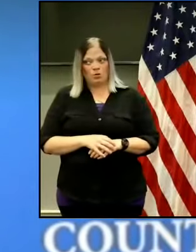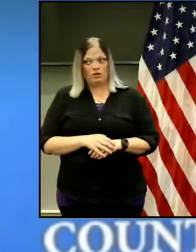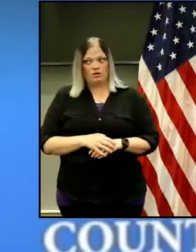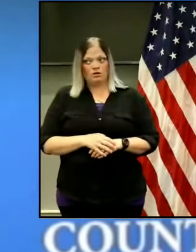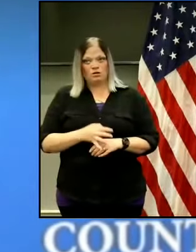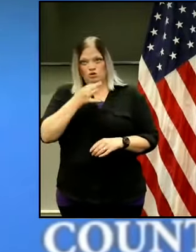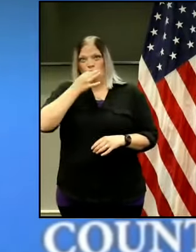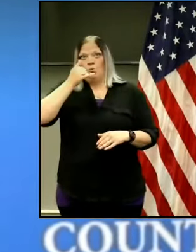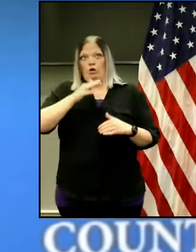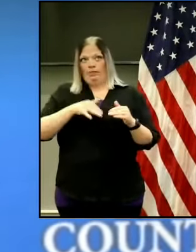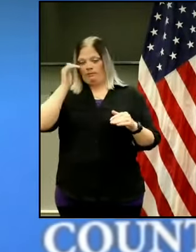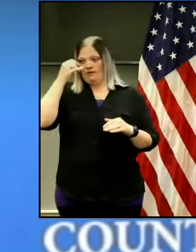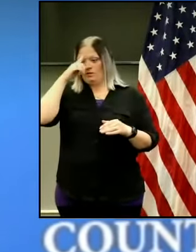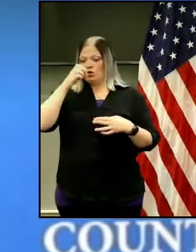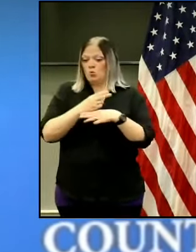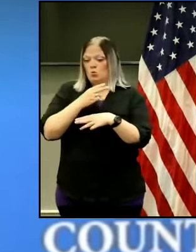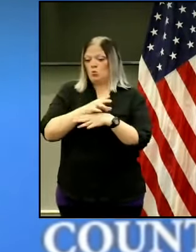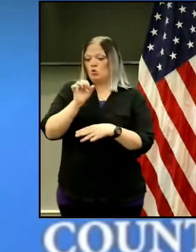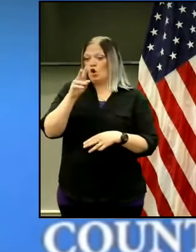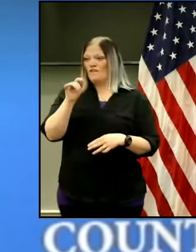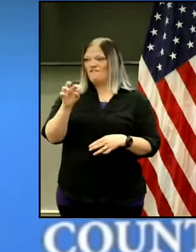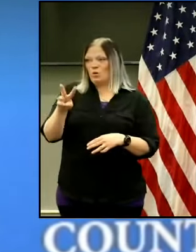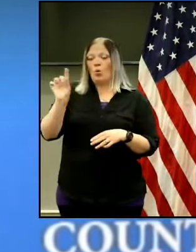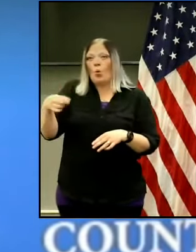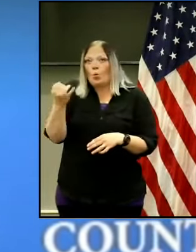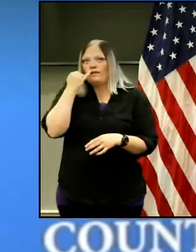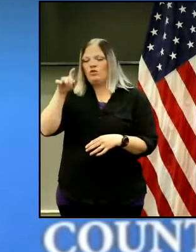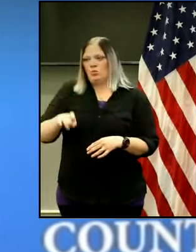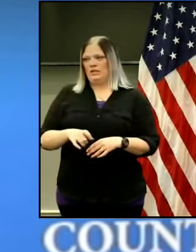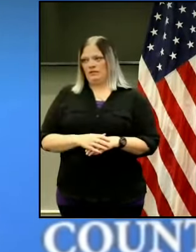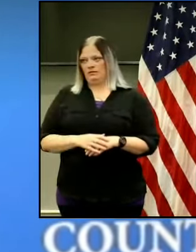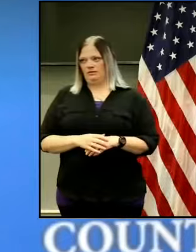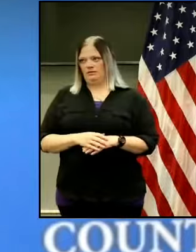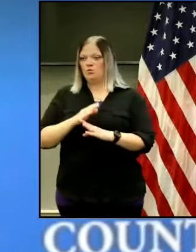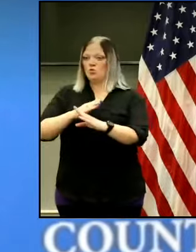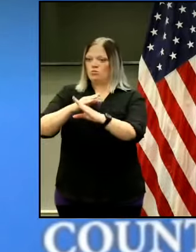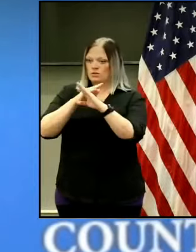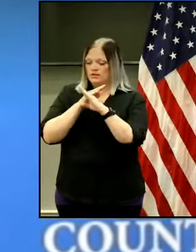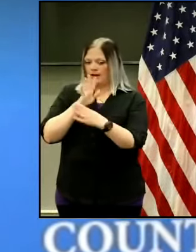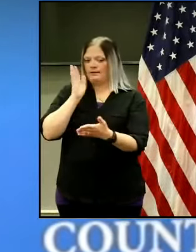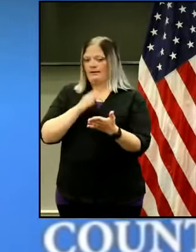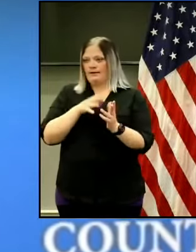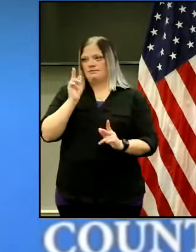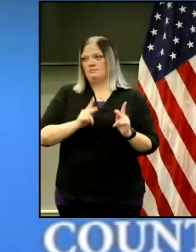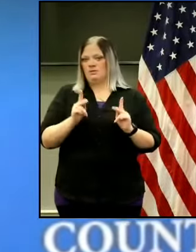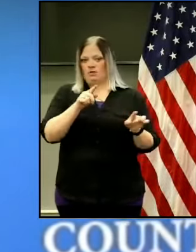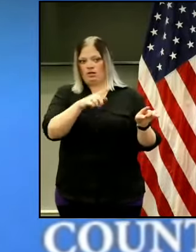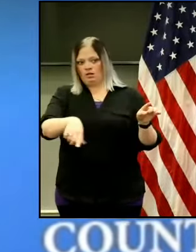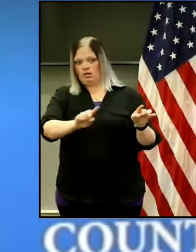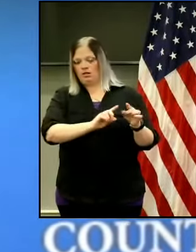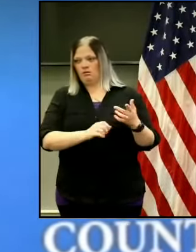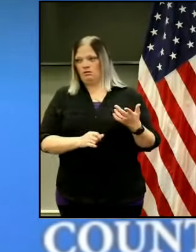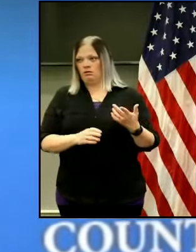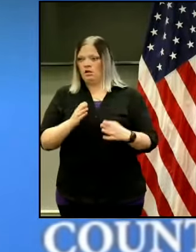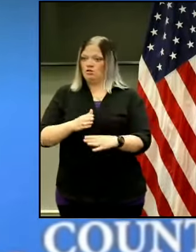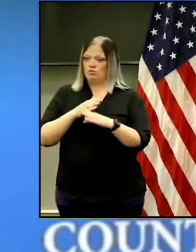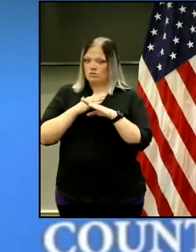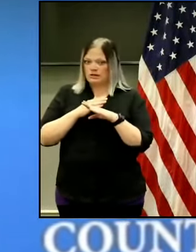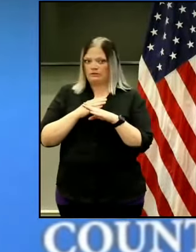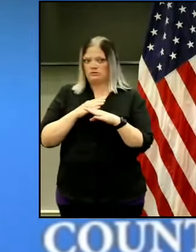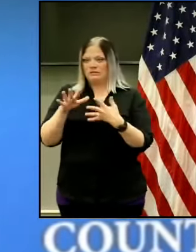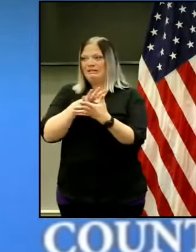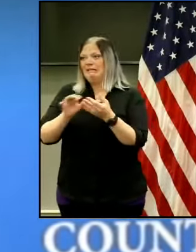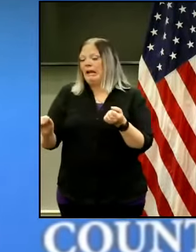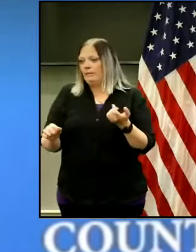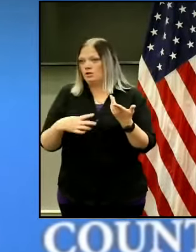Because you use the curfew only when you need to protect against individuals and to protect against the